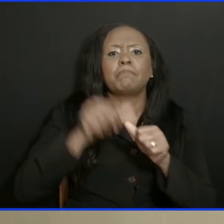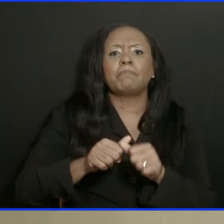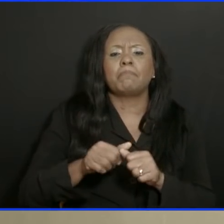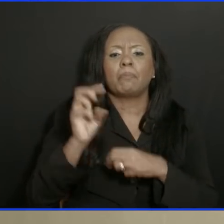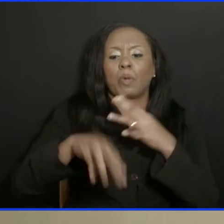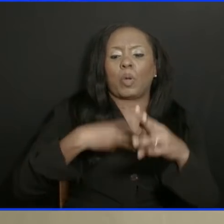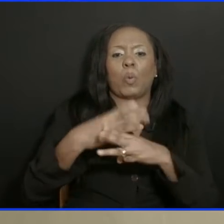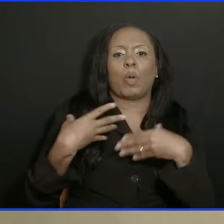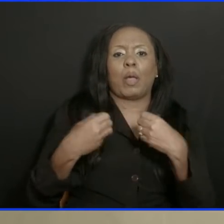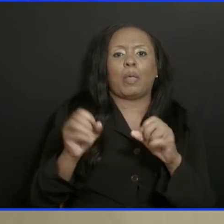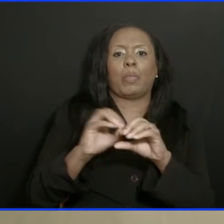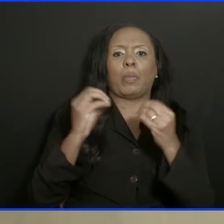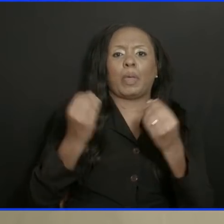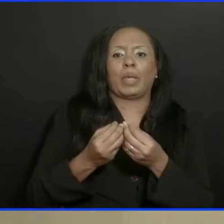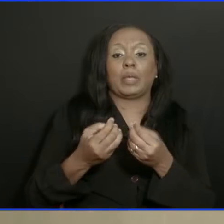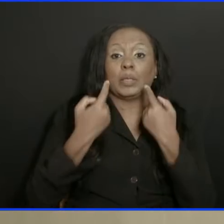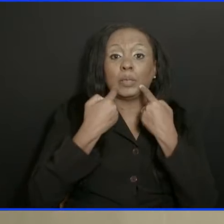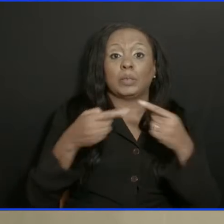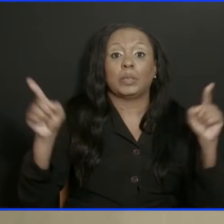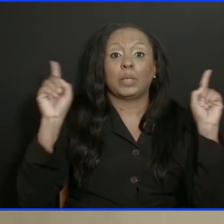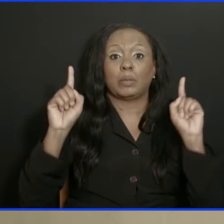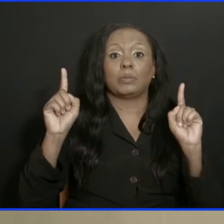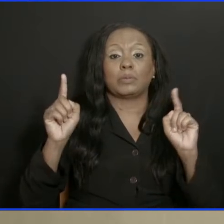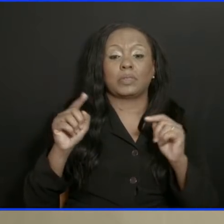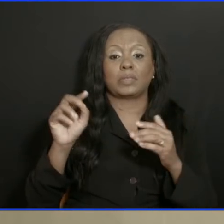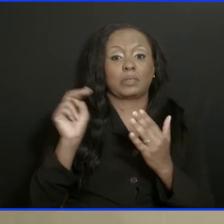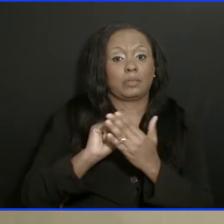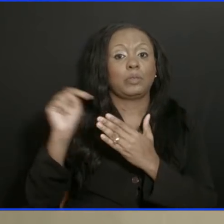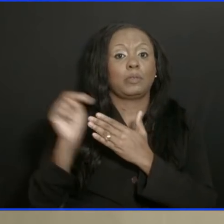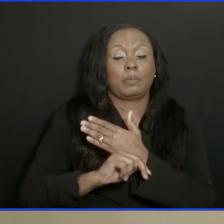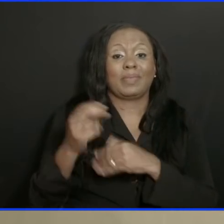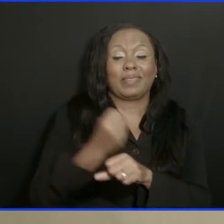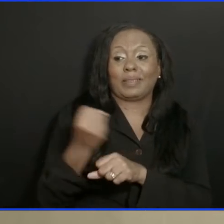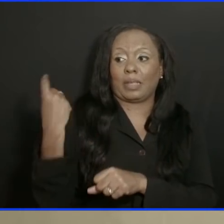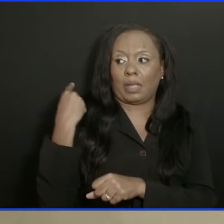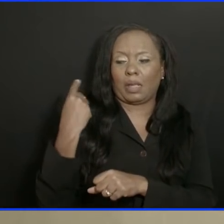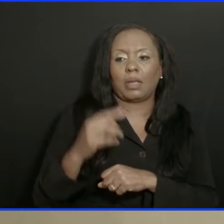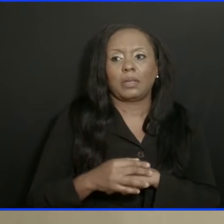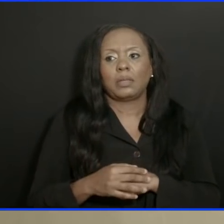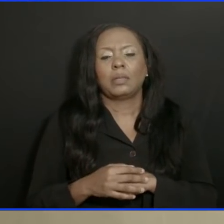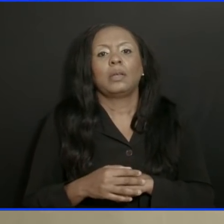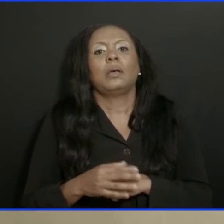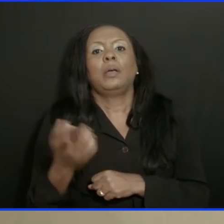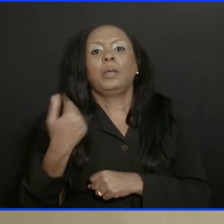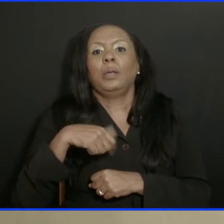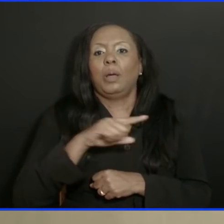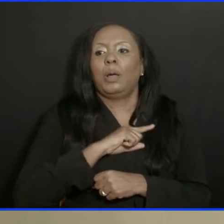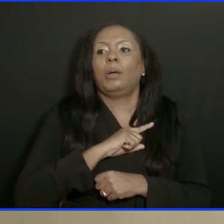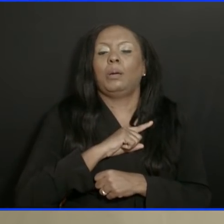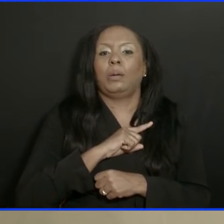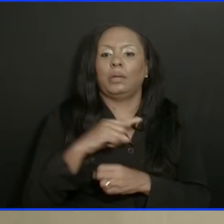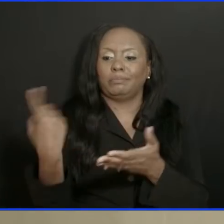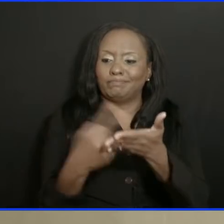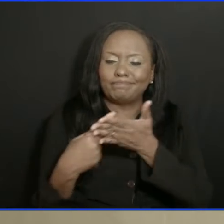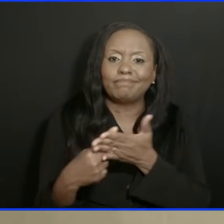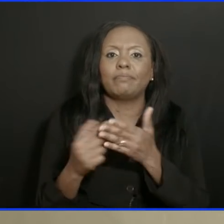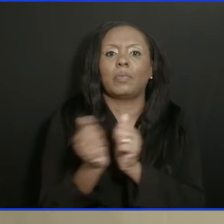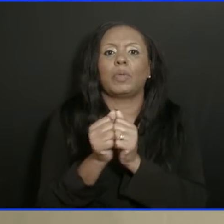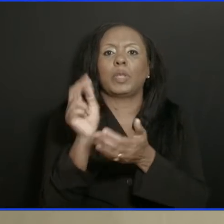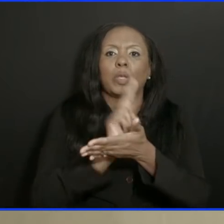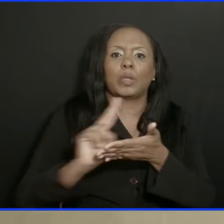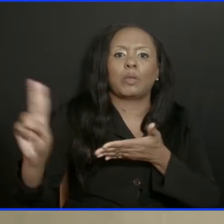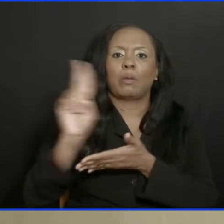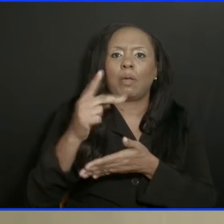of November. So last week, as part of the preparation, we approached the University of the West Indies Cave Hill campus, in particular